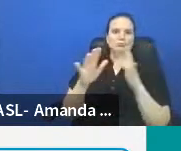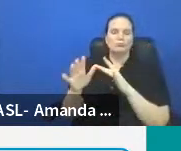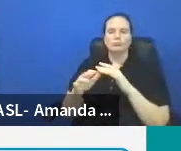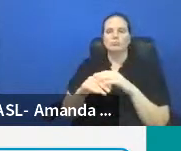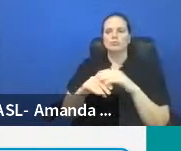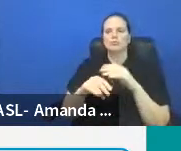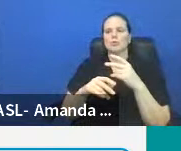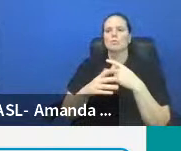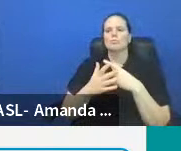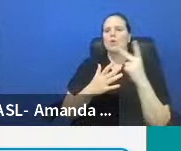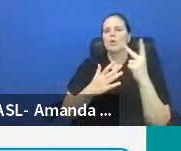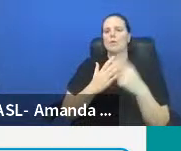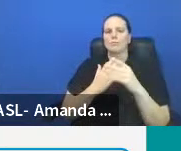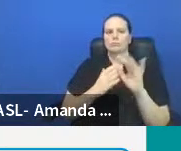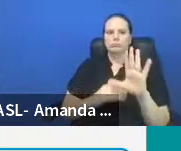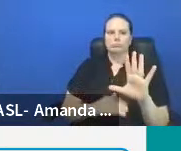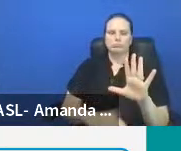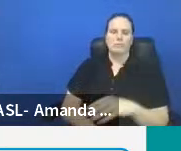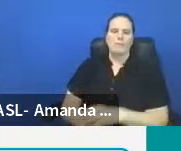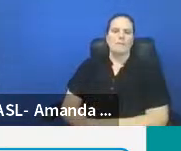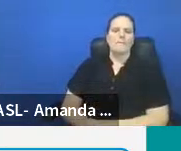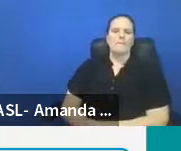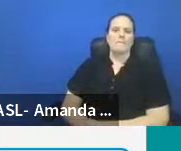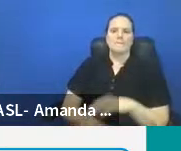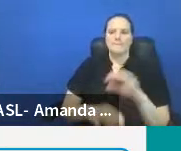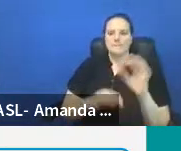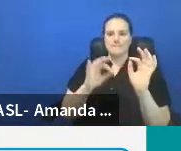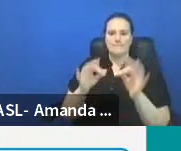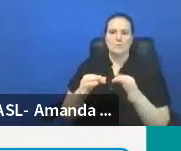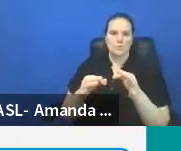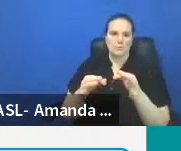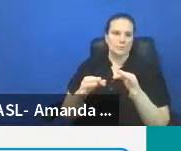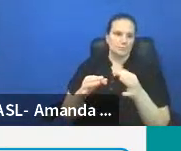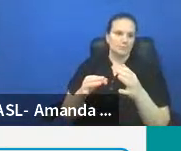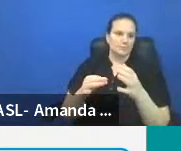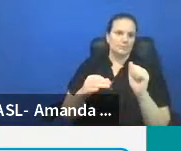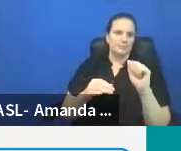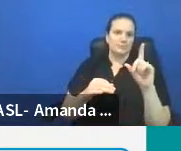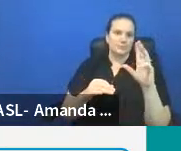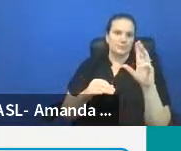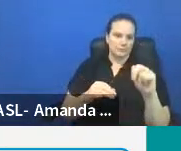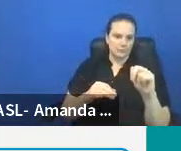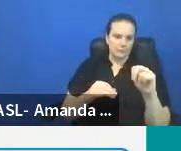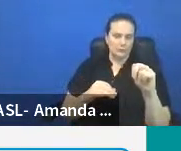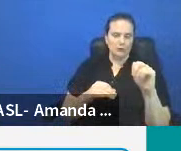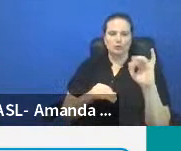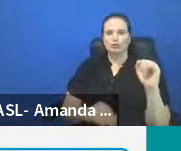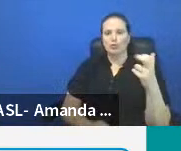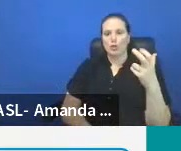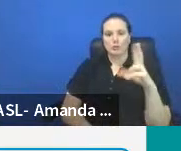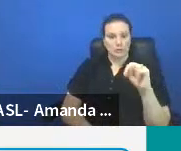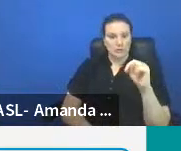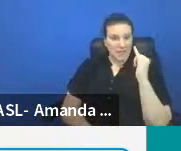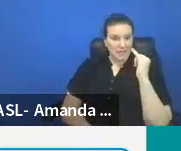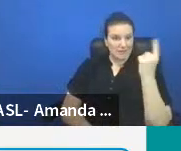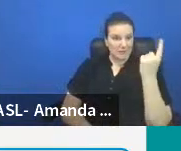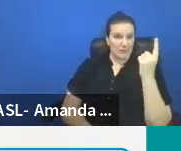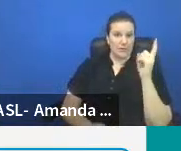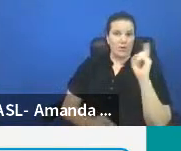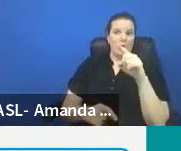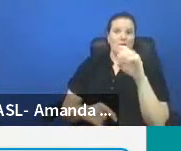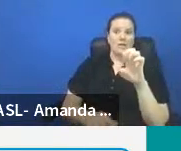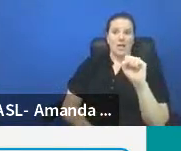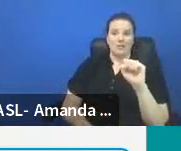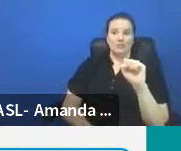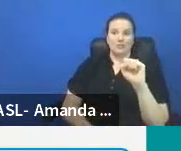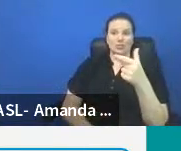the program, and the decision of our Administrator Johnson of what, if anything, is going over to the ESG